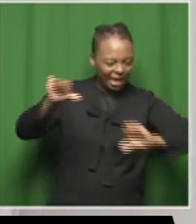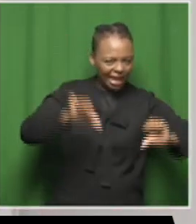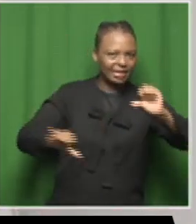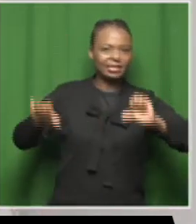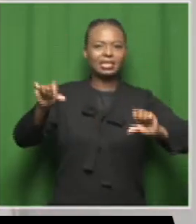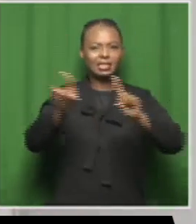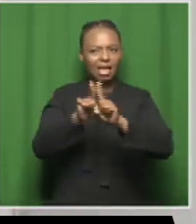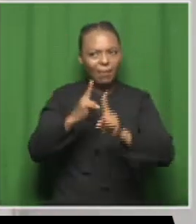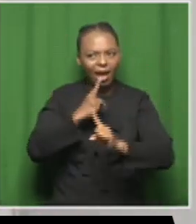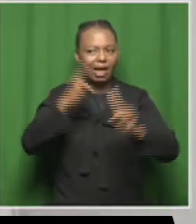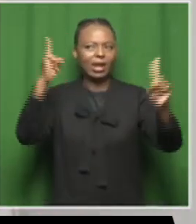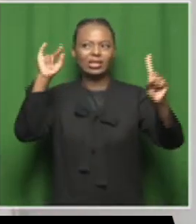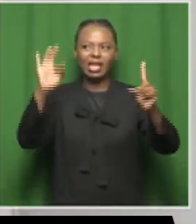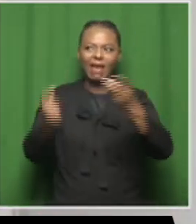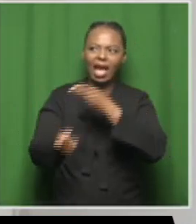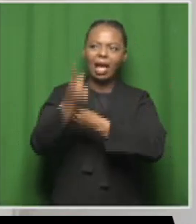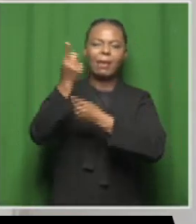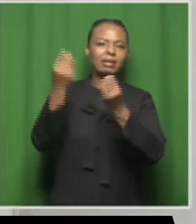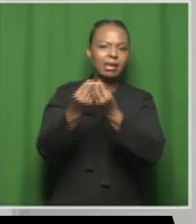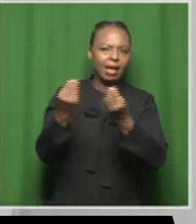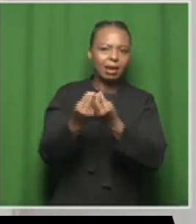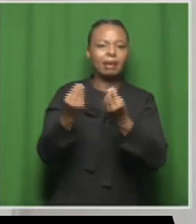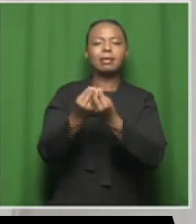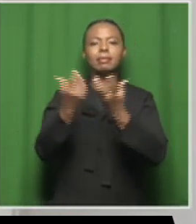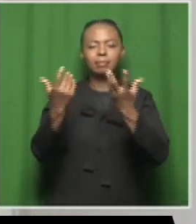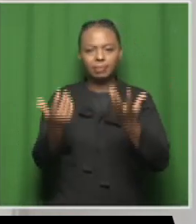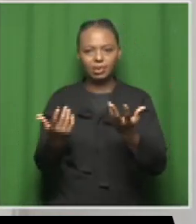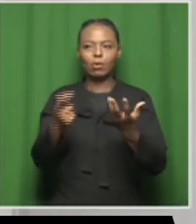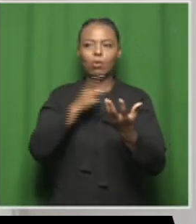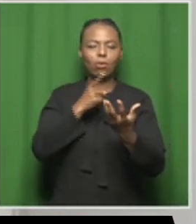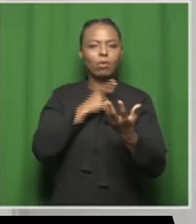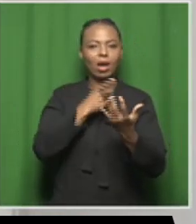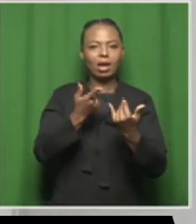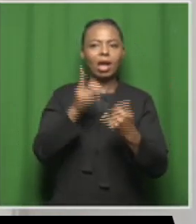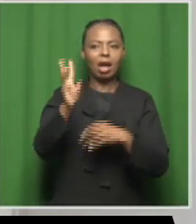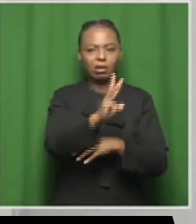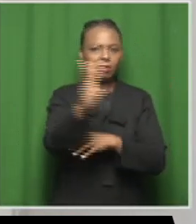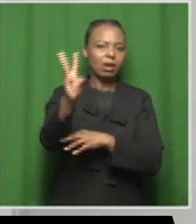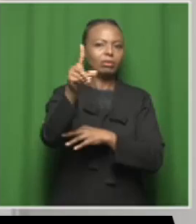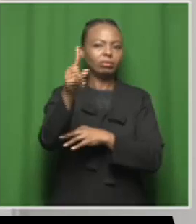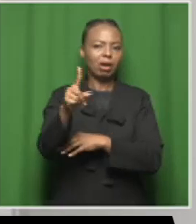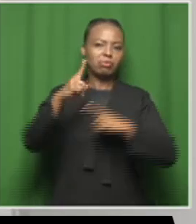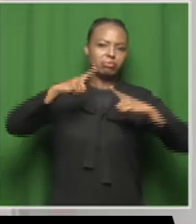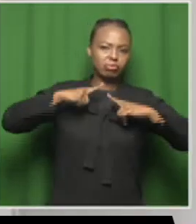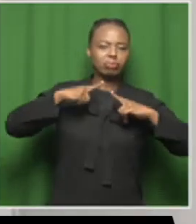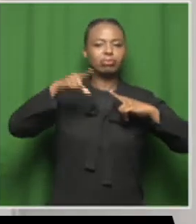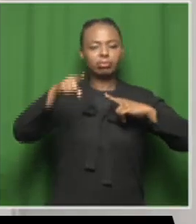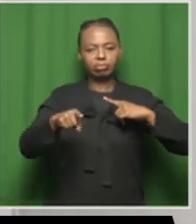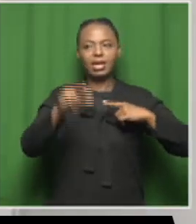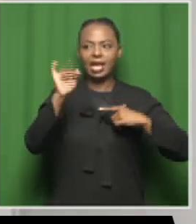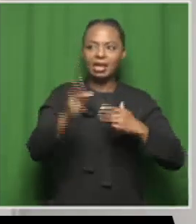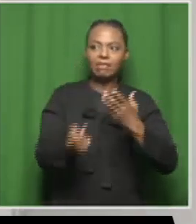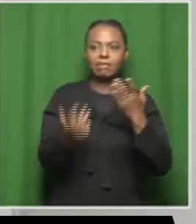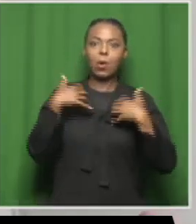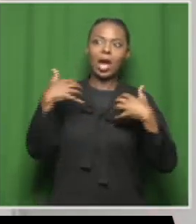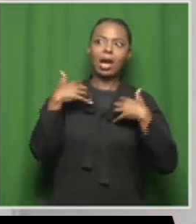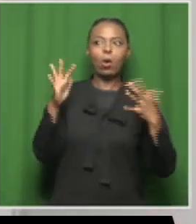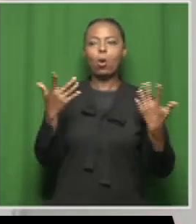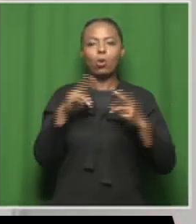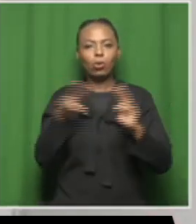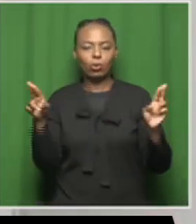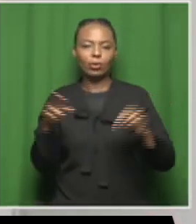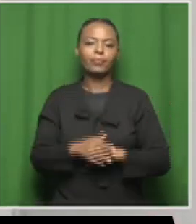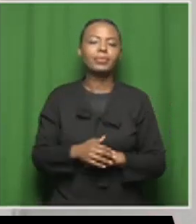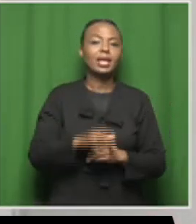this virus that do not have to cause any kind of panic, And then to the South Africans, we just go